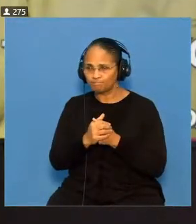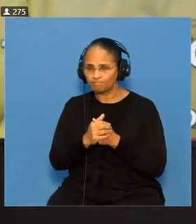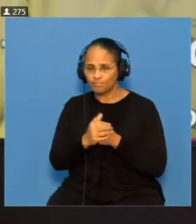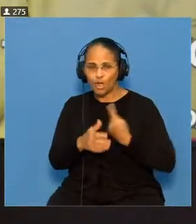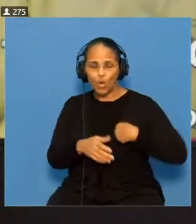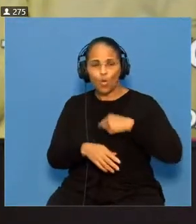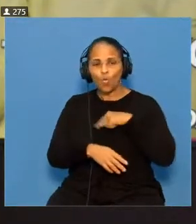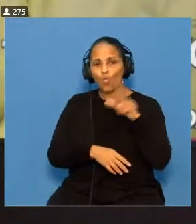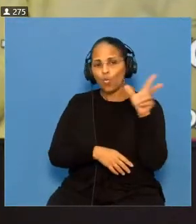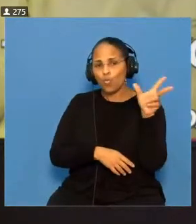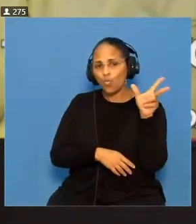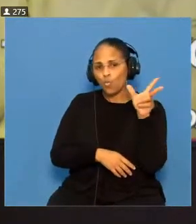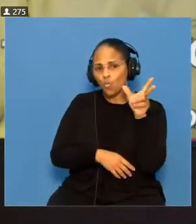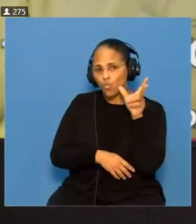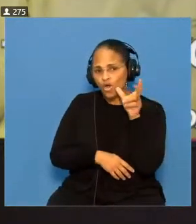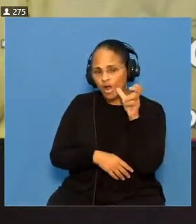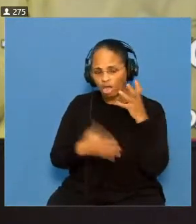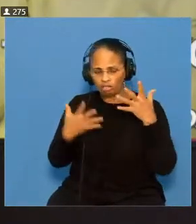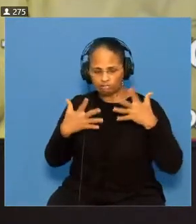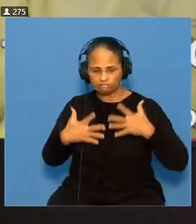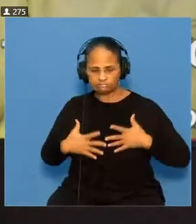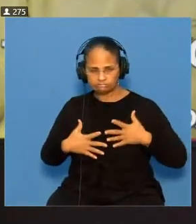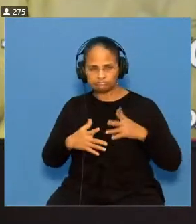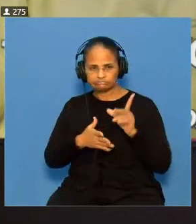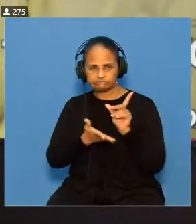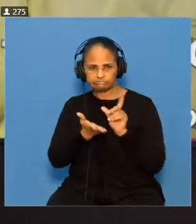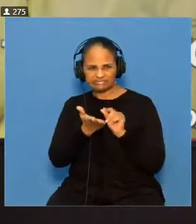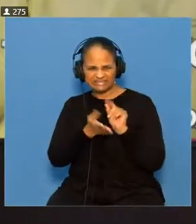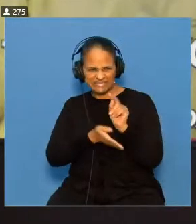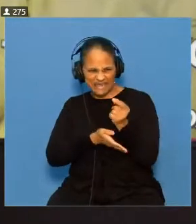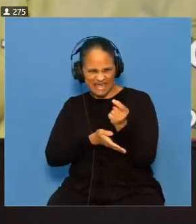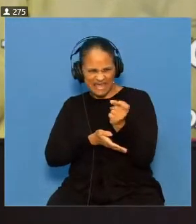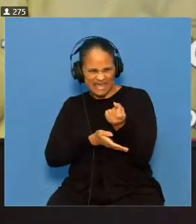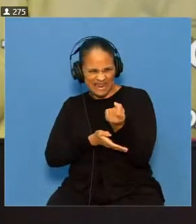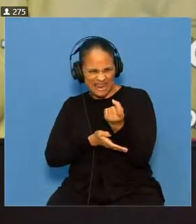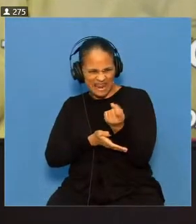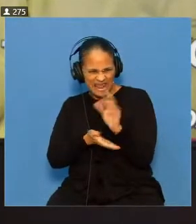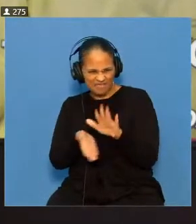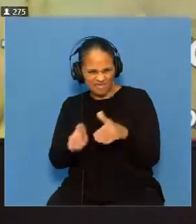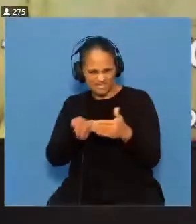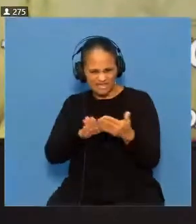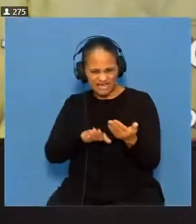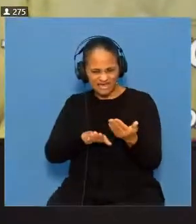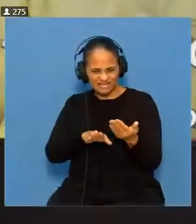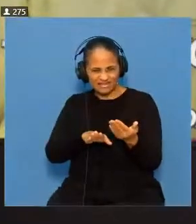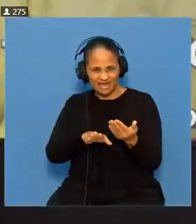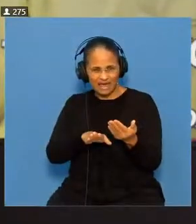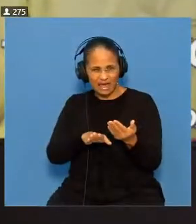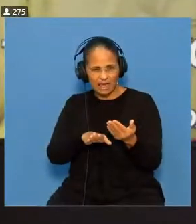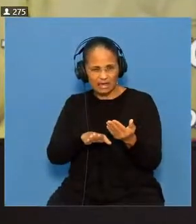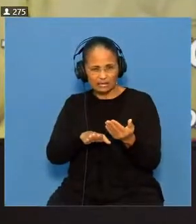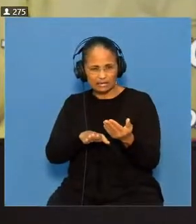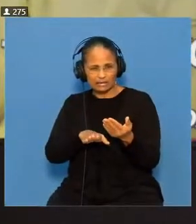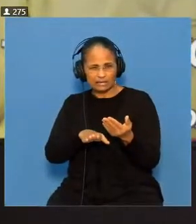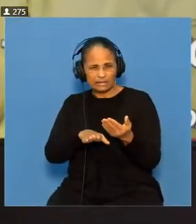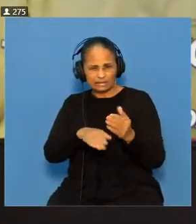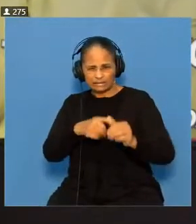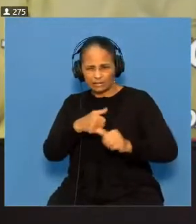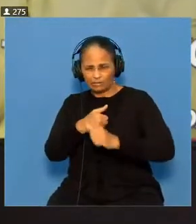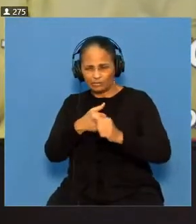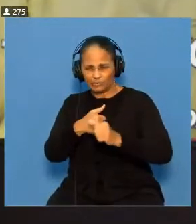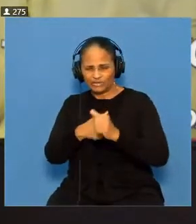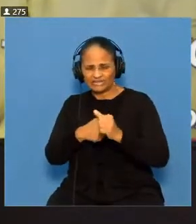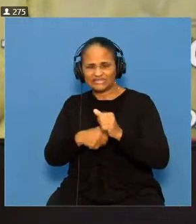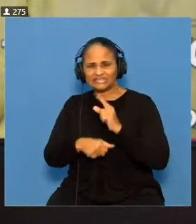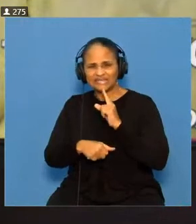We heard just heard the sad news about the 11th COVID death. The biggest mortality risk with this virus is